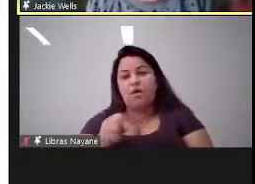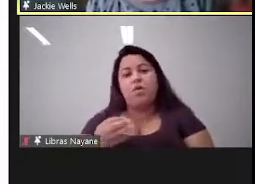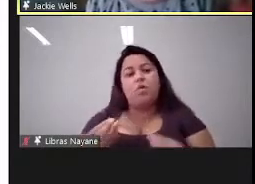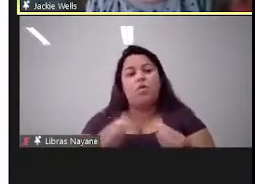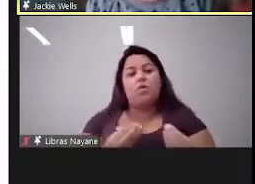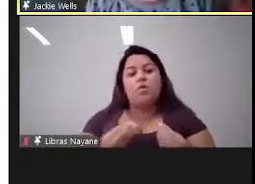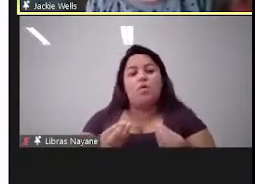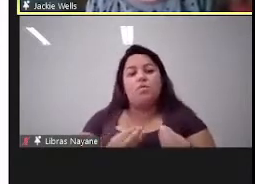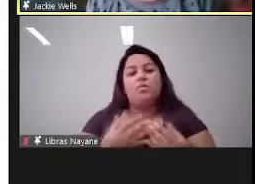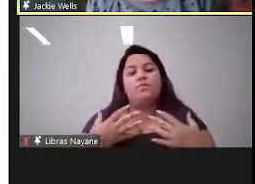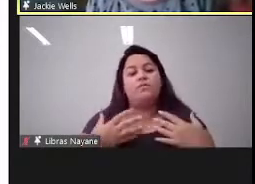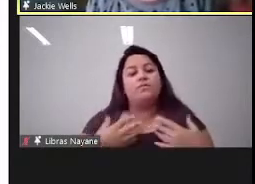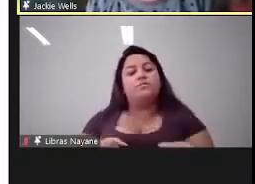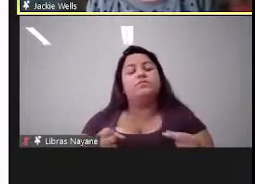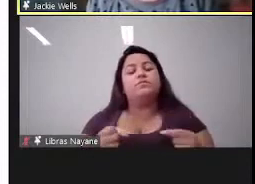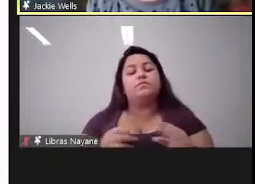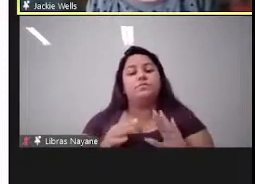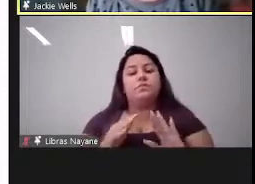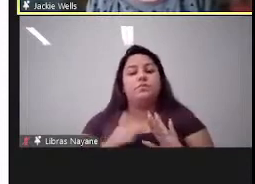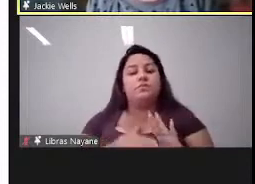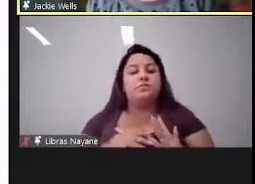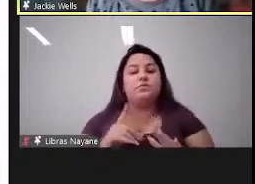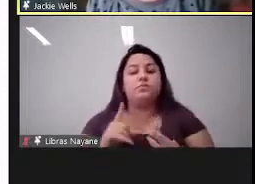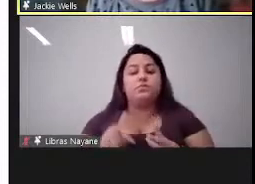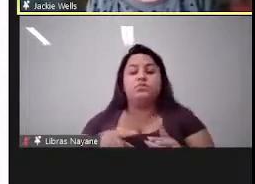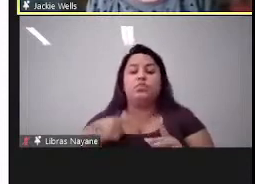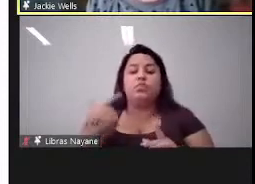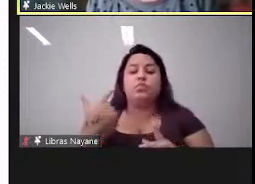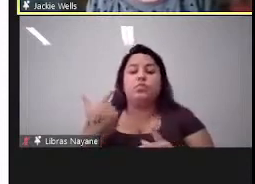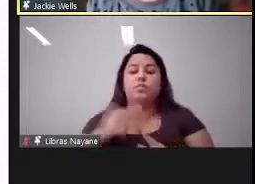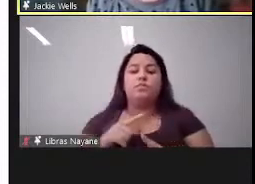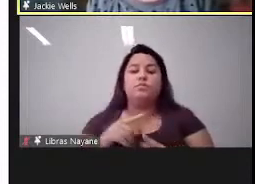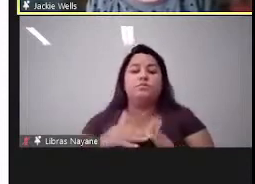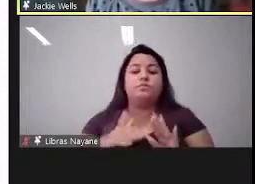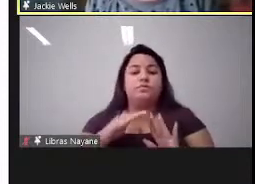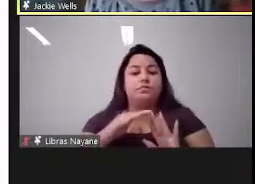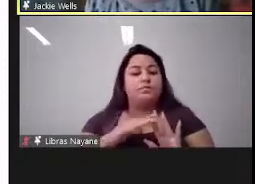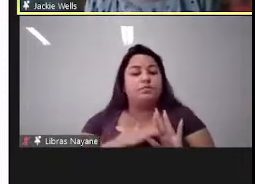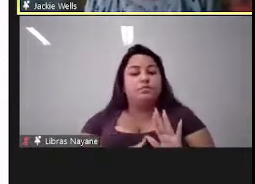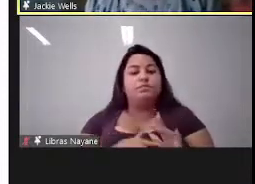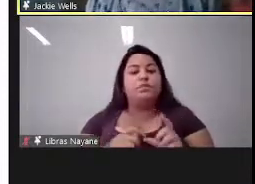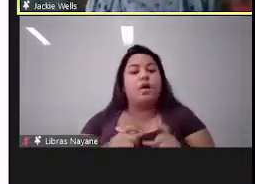taxation that the OECD has developed.